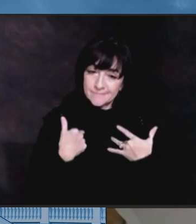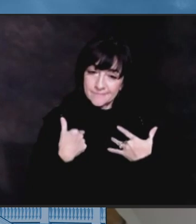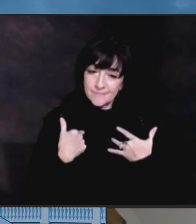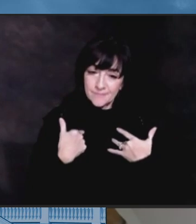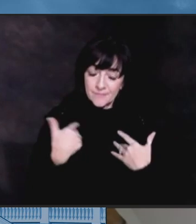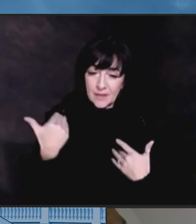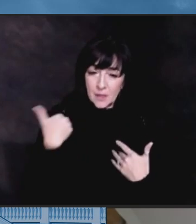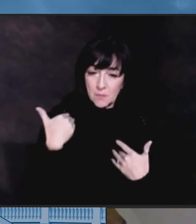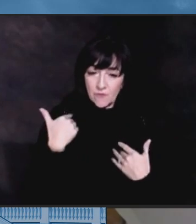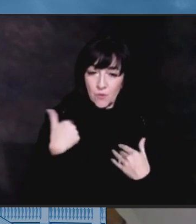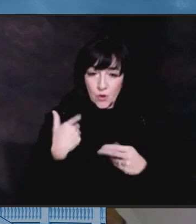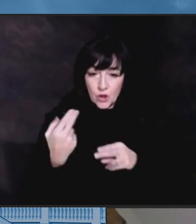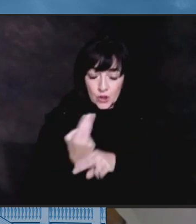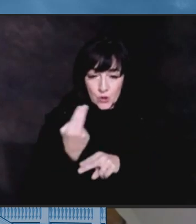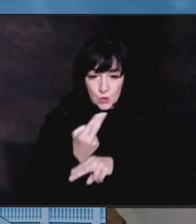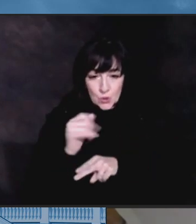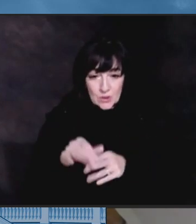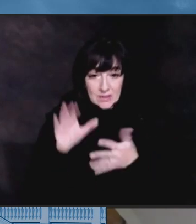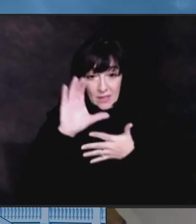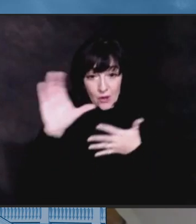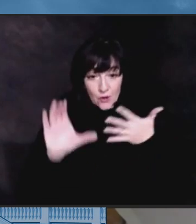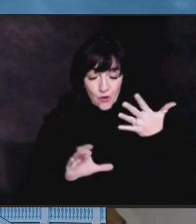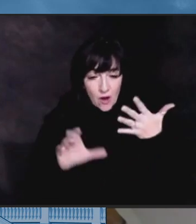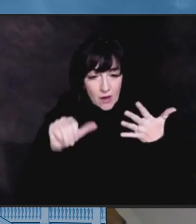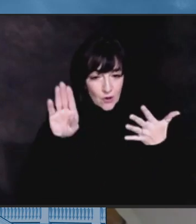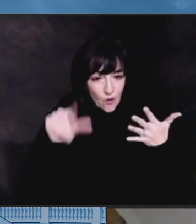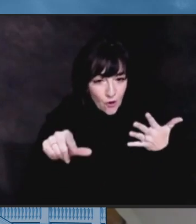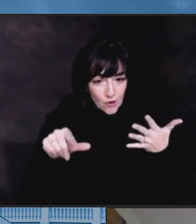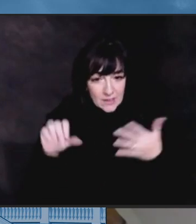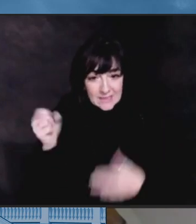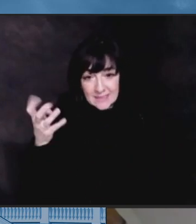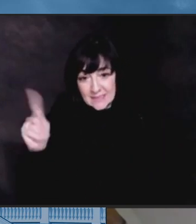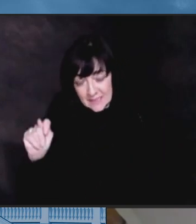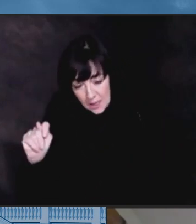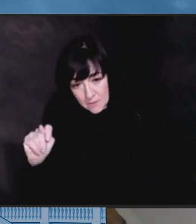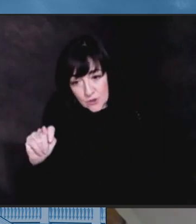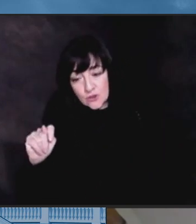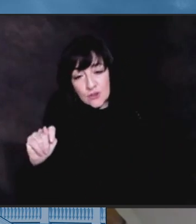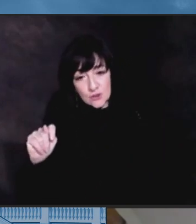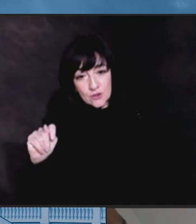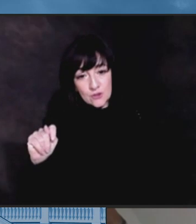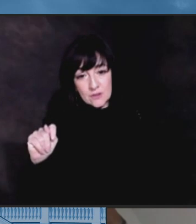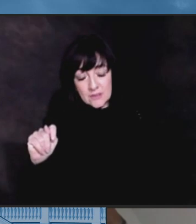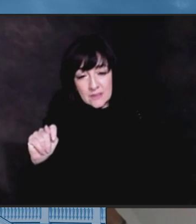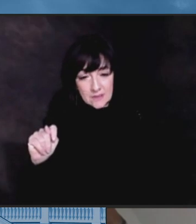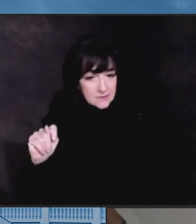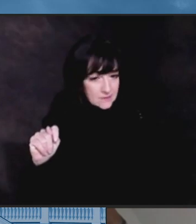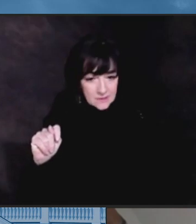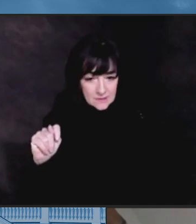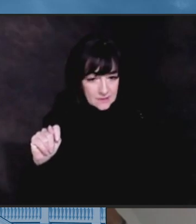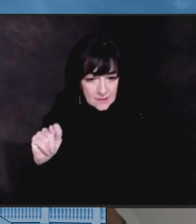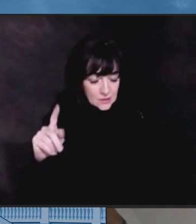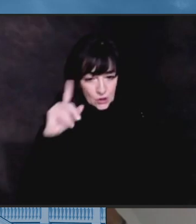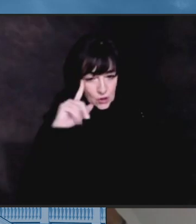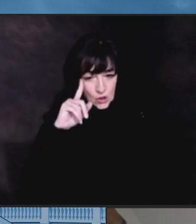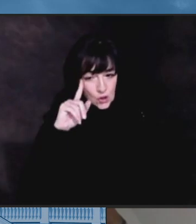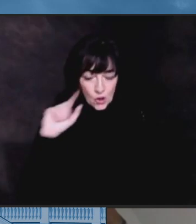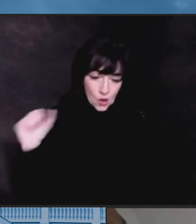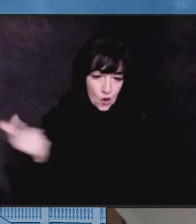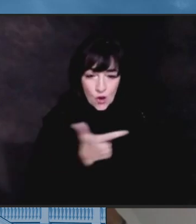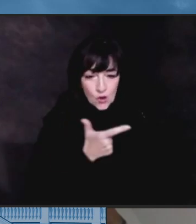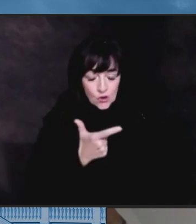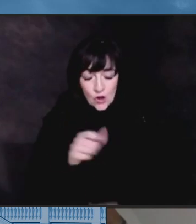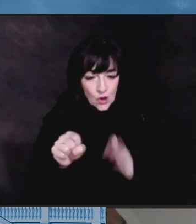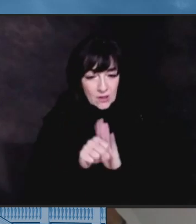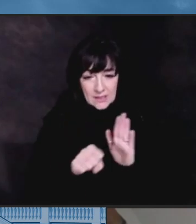using in August, September, all of the state would be lit up. In fact, as I mentioned a few weeks